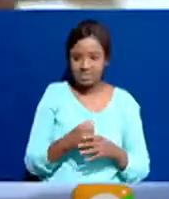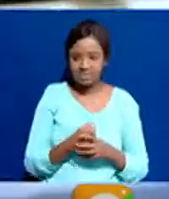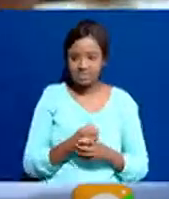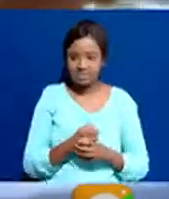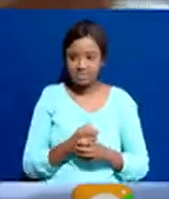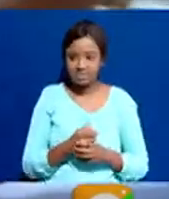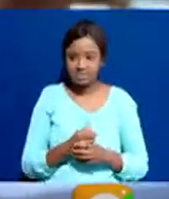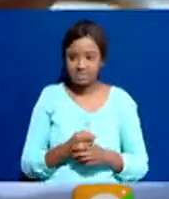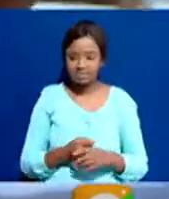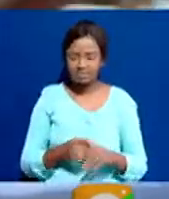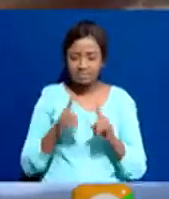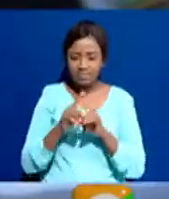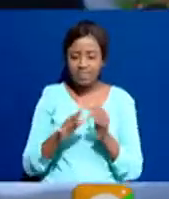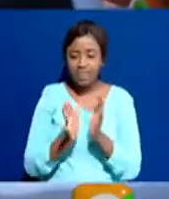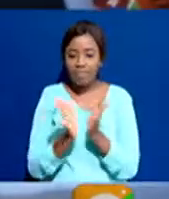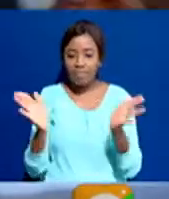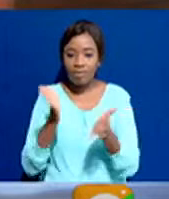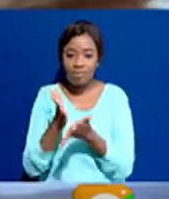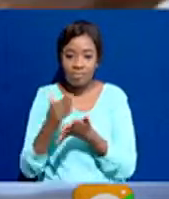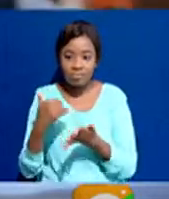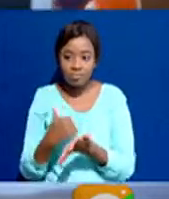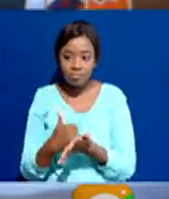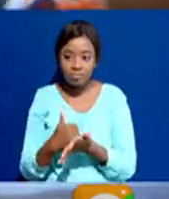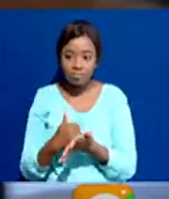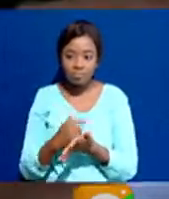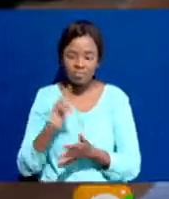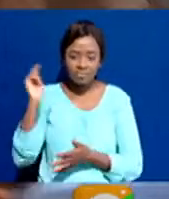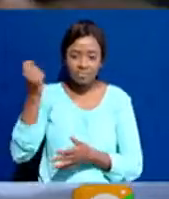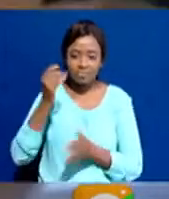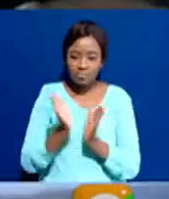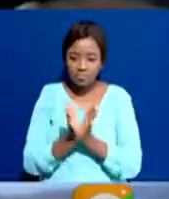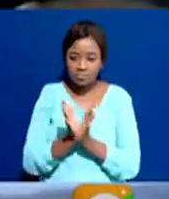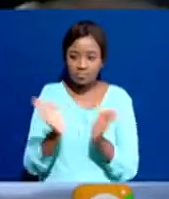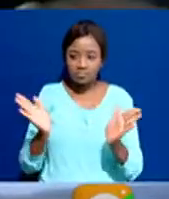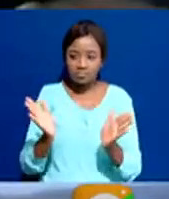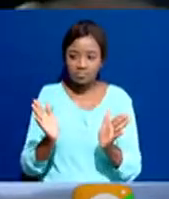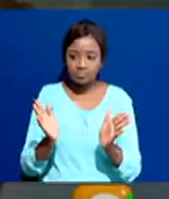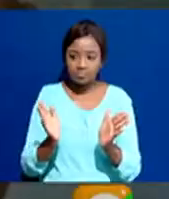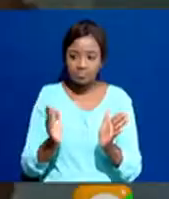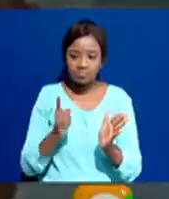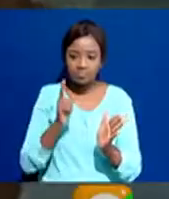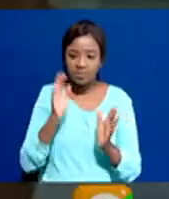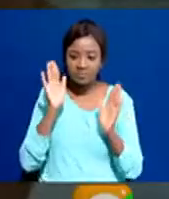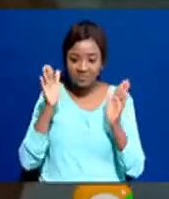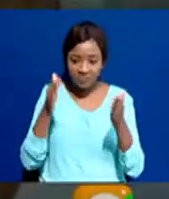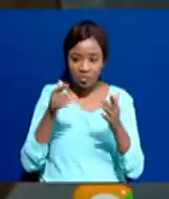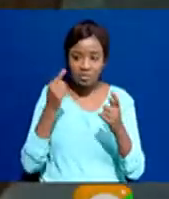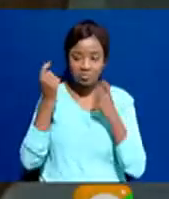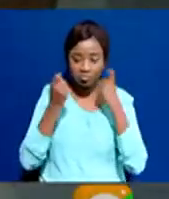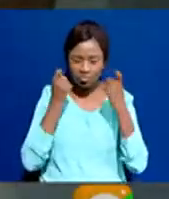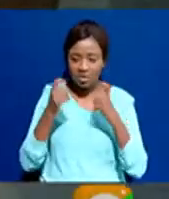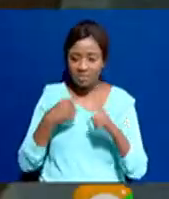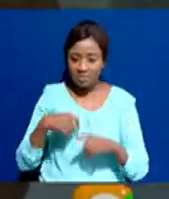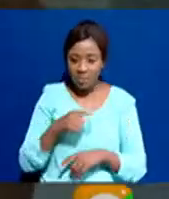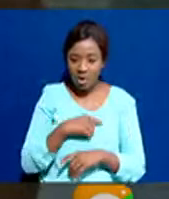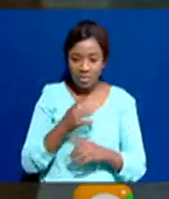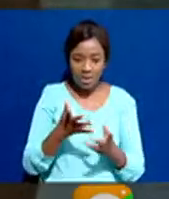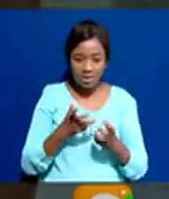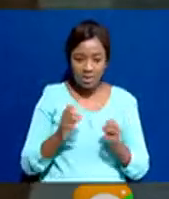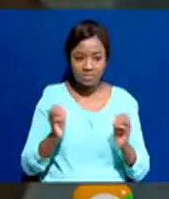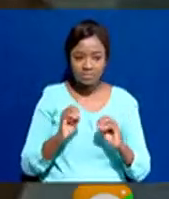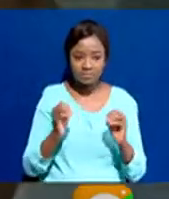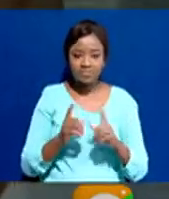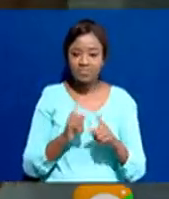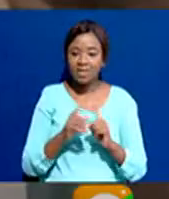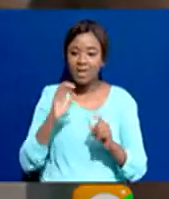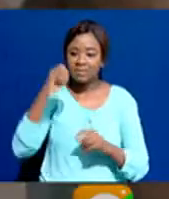By the public sector, the Kenyan public interest was not taken into consideration. According to the senators, the high